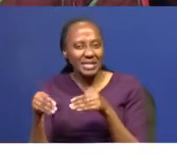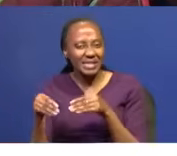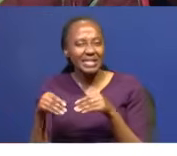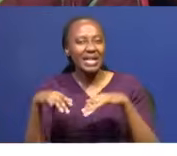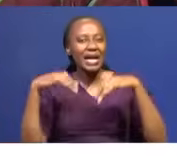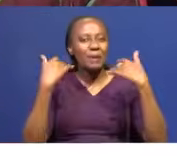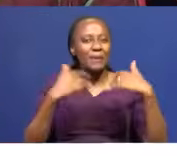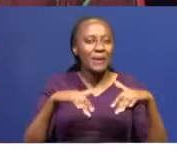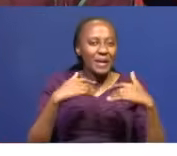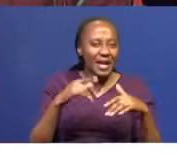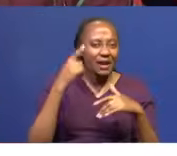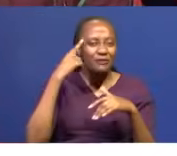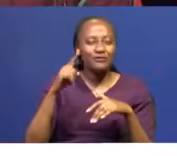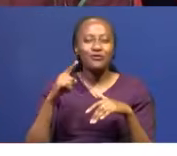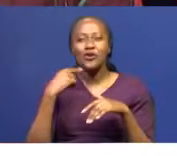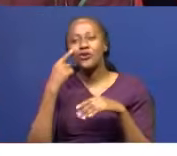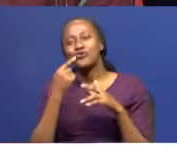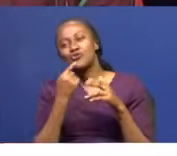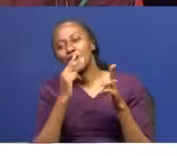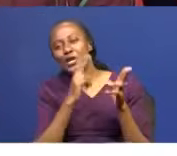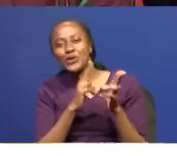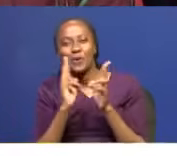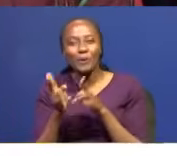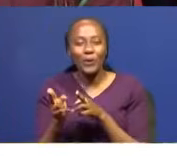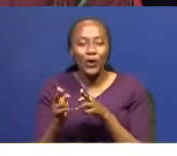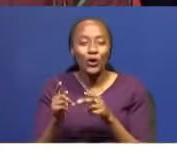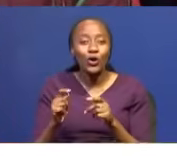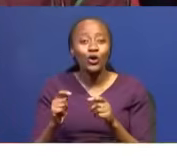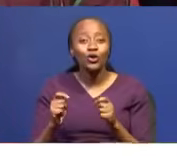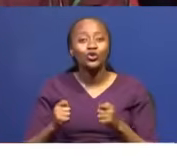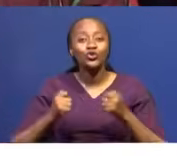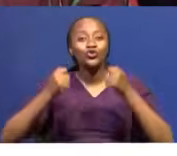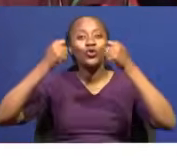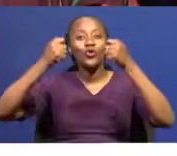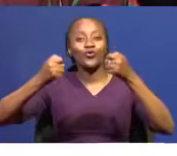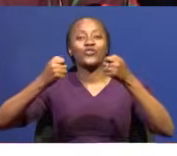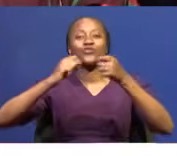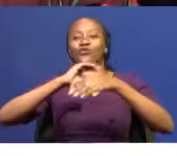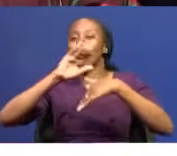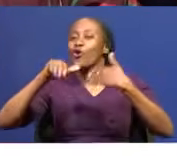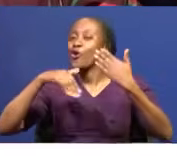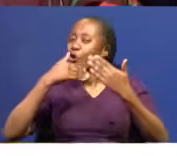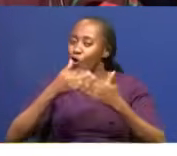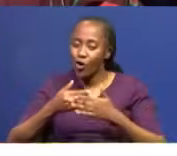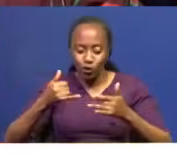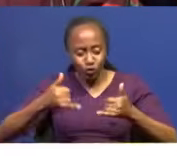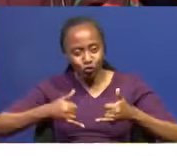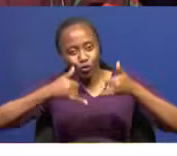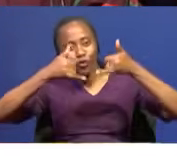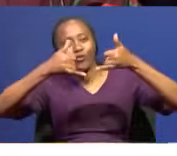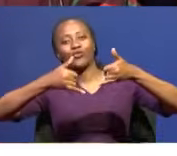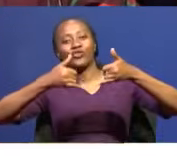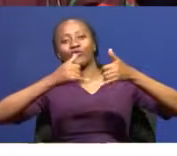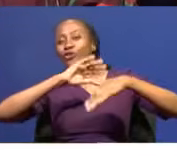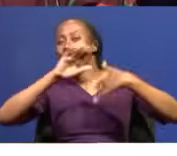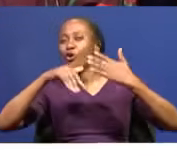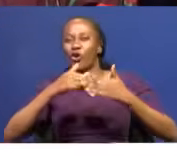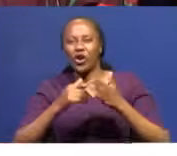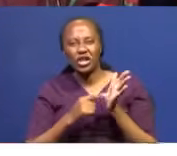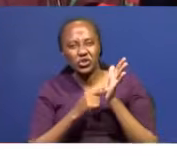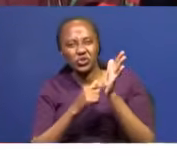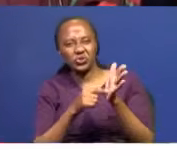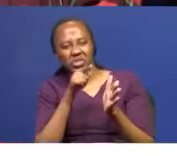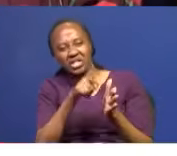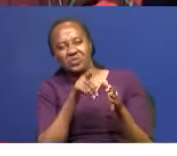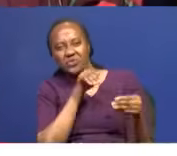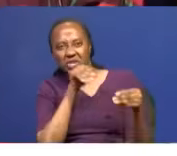no game with able-bodied. A trophy, it is now for us all. There is nowhere it is indicated that this